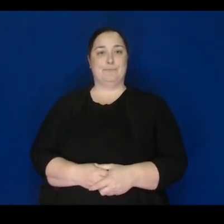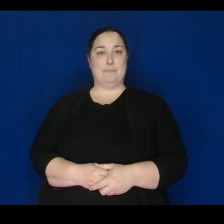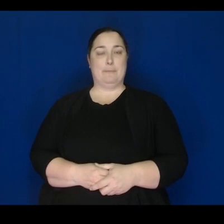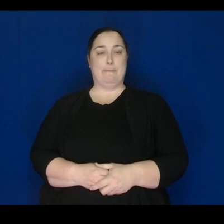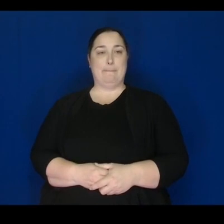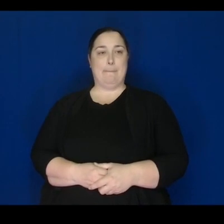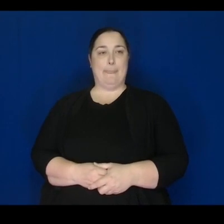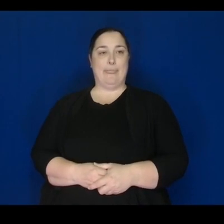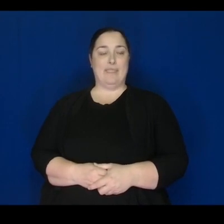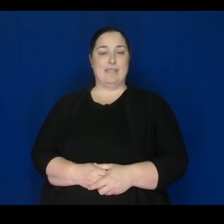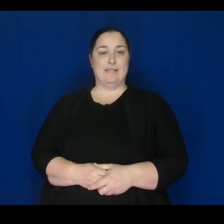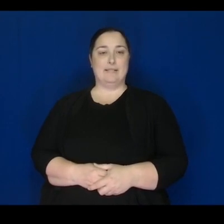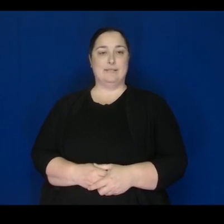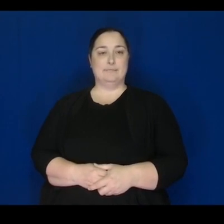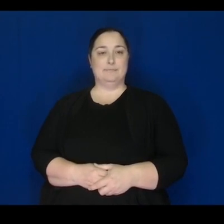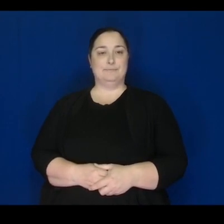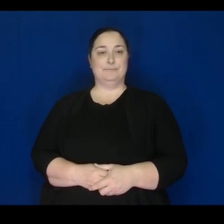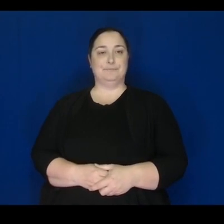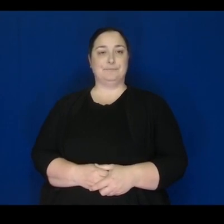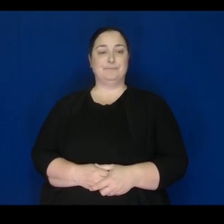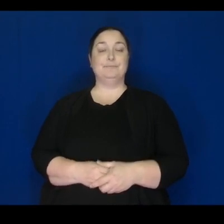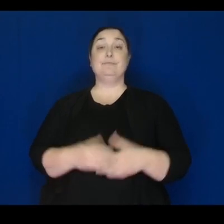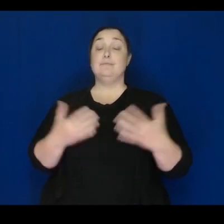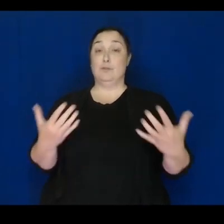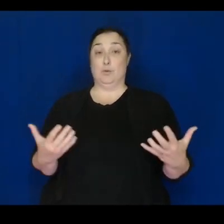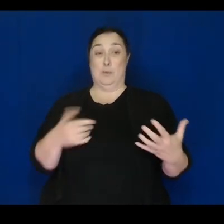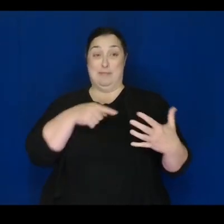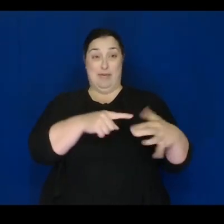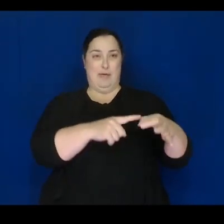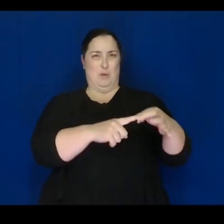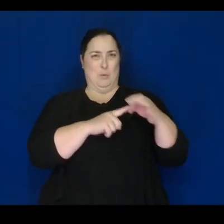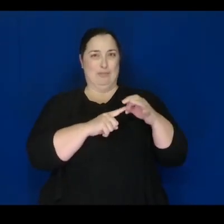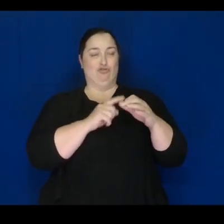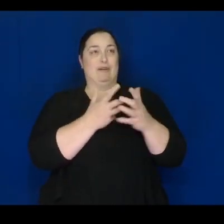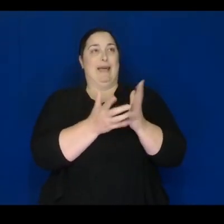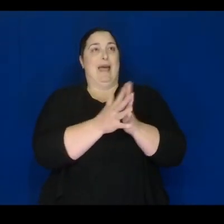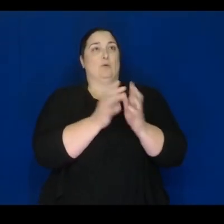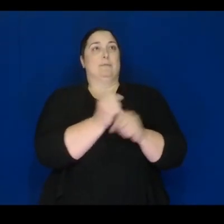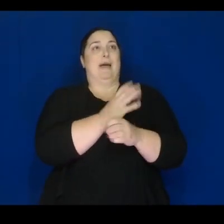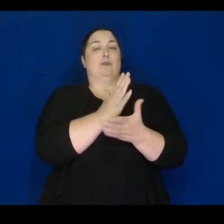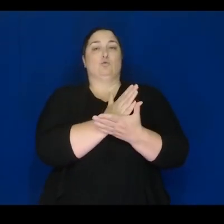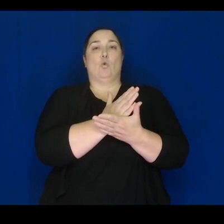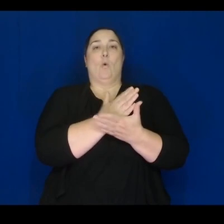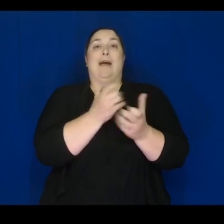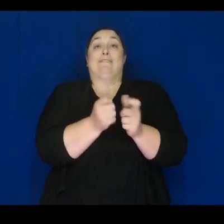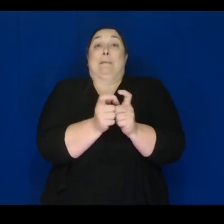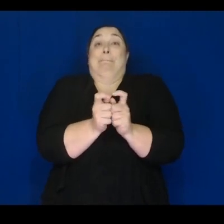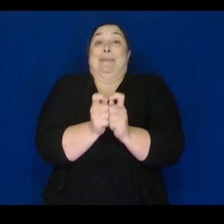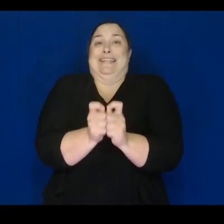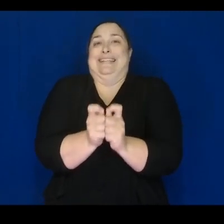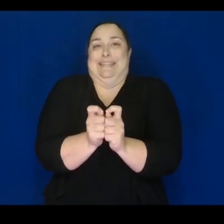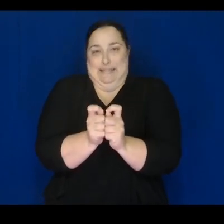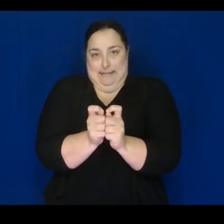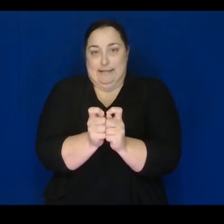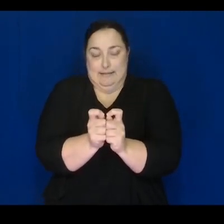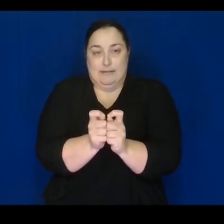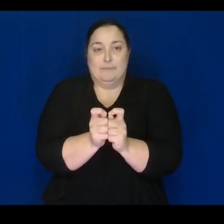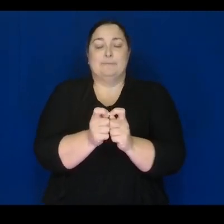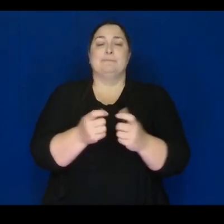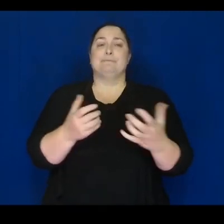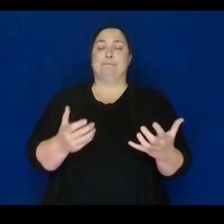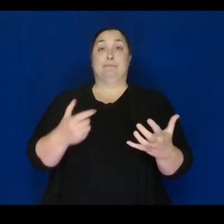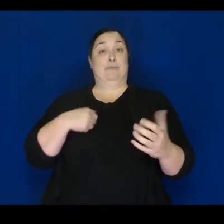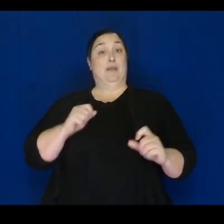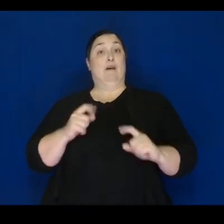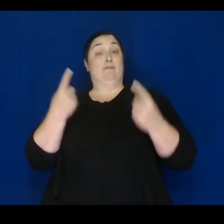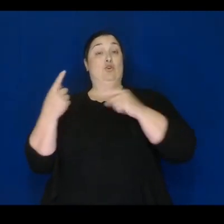And and thinking about that question, how do we meaningfully engage? One of the things I was thinking about when I first came